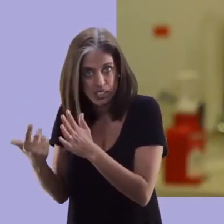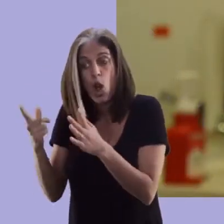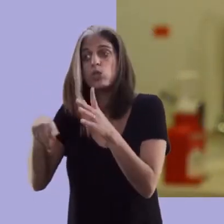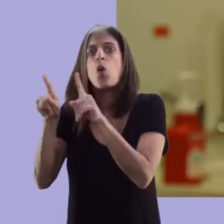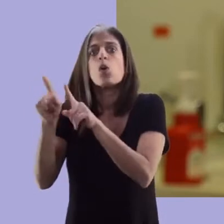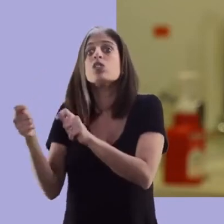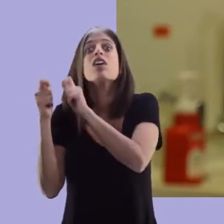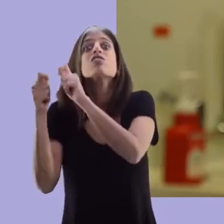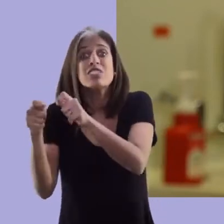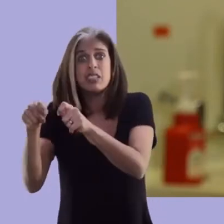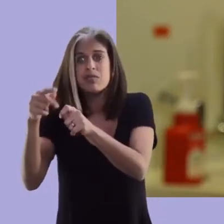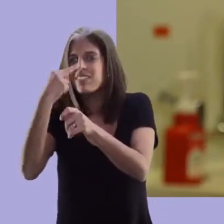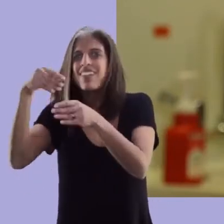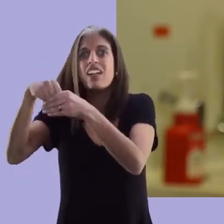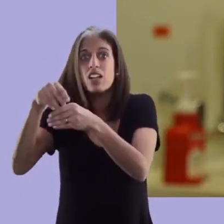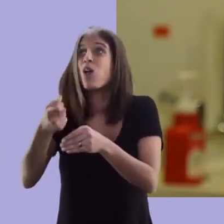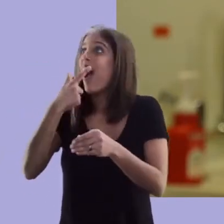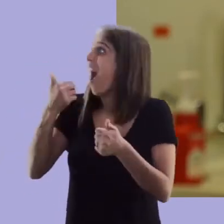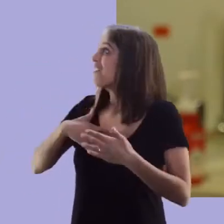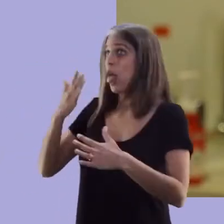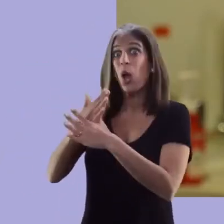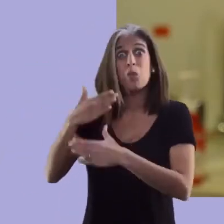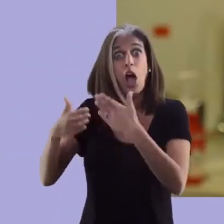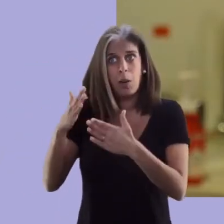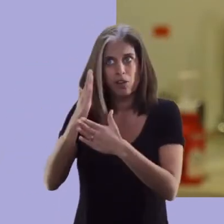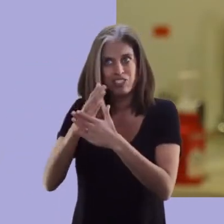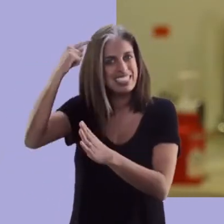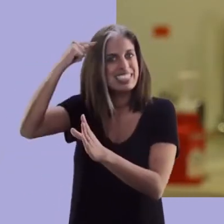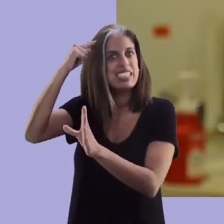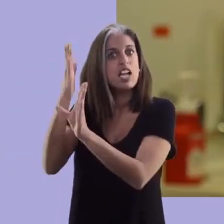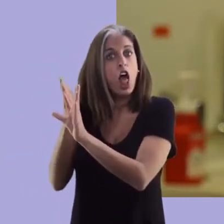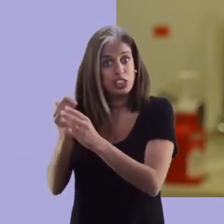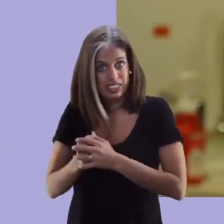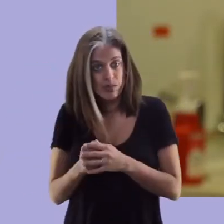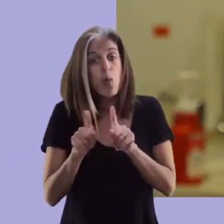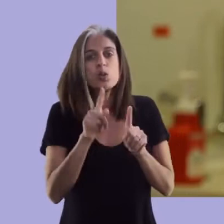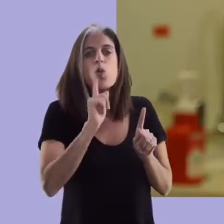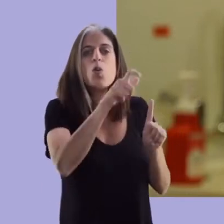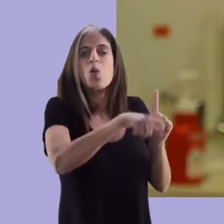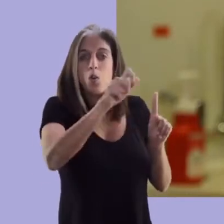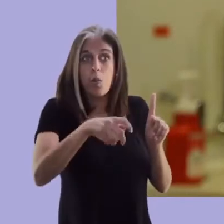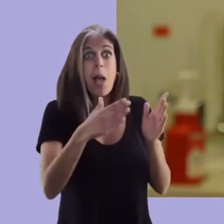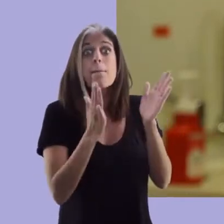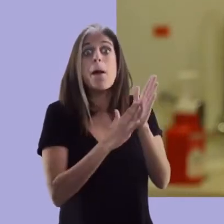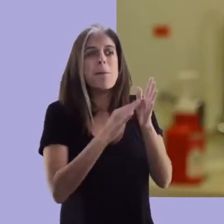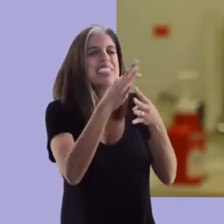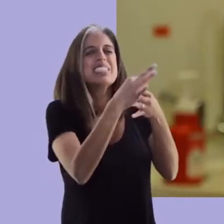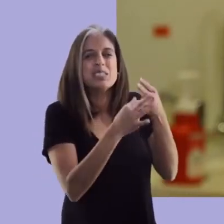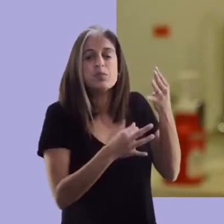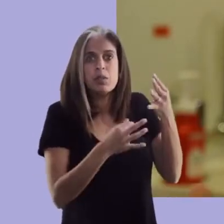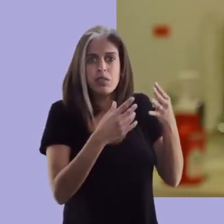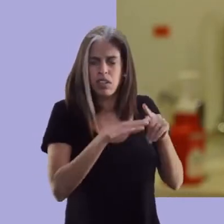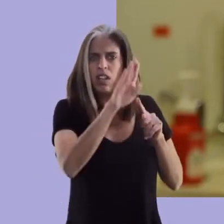these alternative treatments partly because we know that placebo has an effect so you could give someone a placebo and have effect. The other thing is